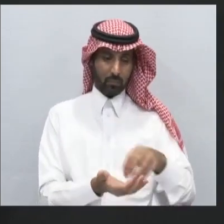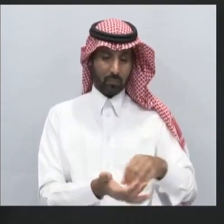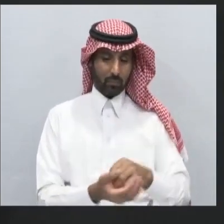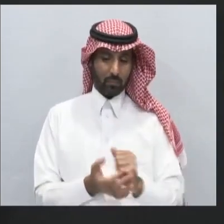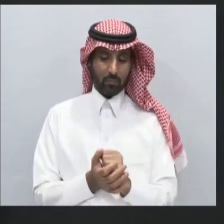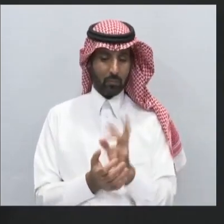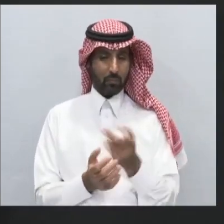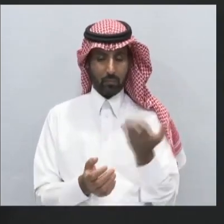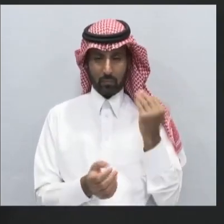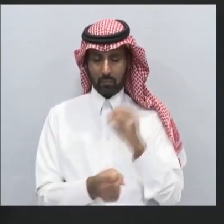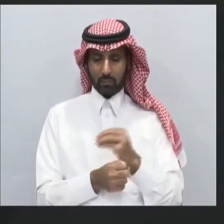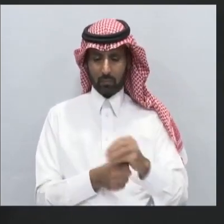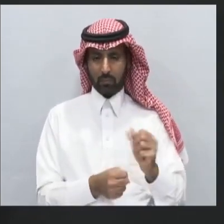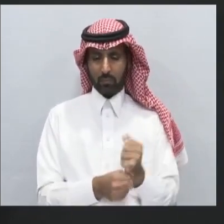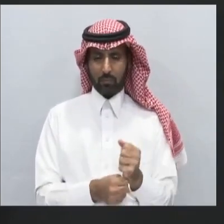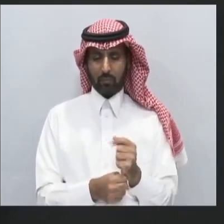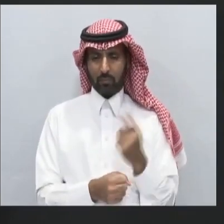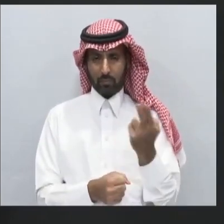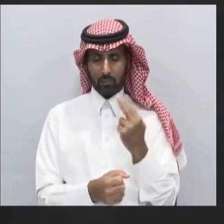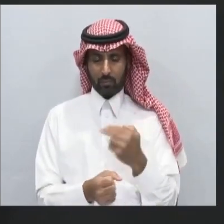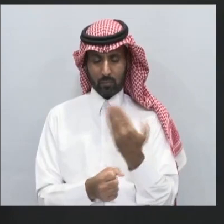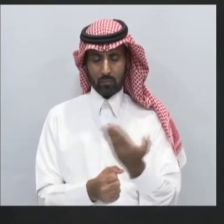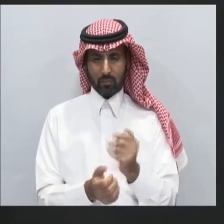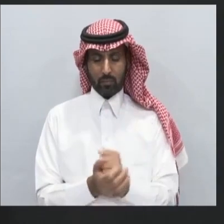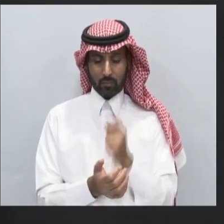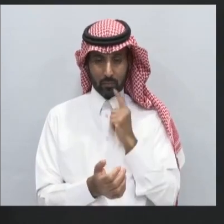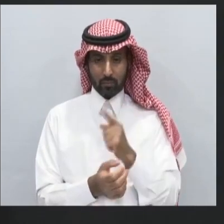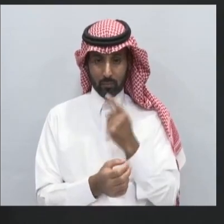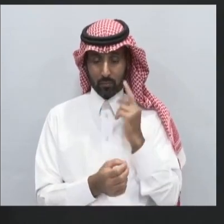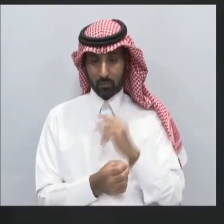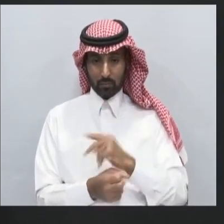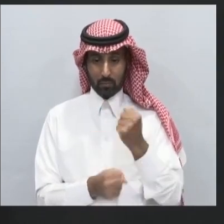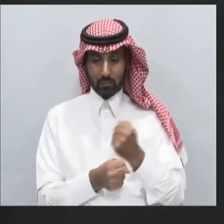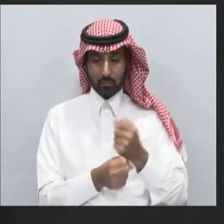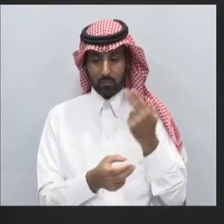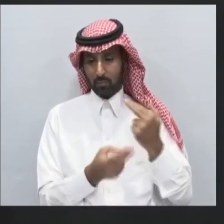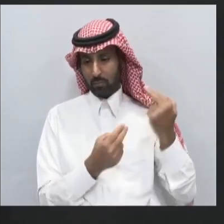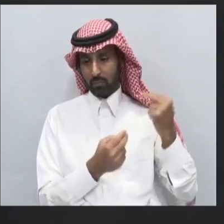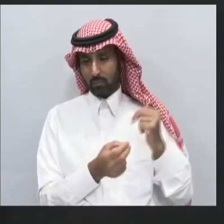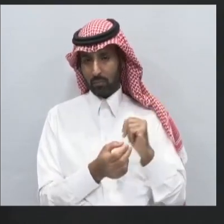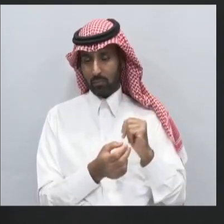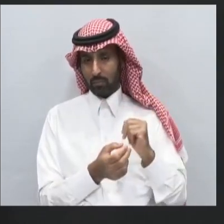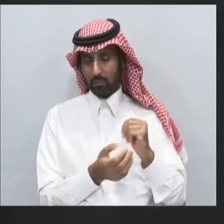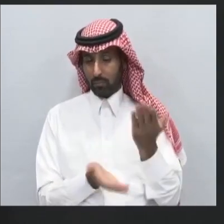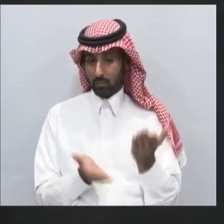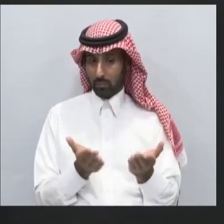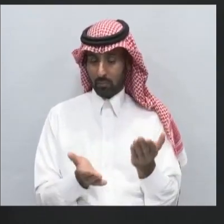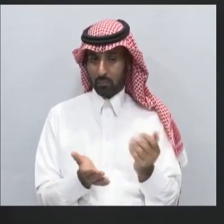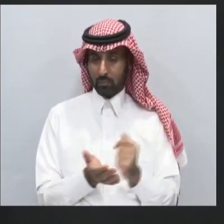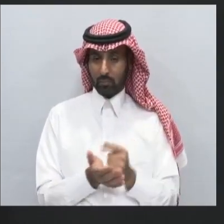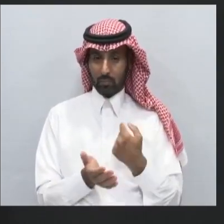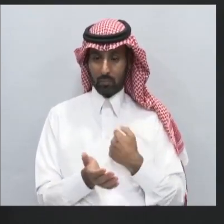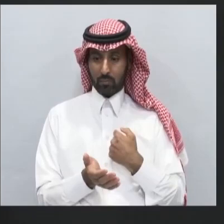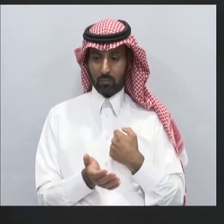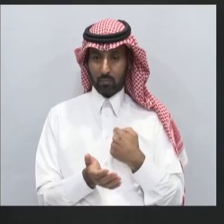countries. This is what we're gonna do, inshallah, in our lesson. We will talk about some customs and we will compare it to